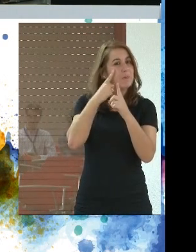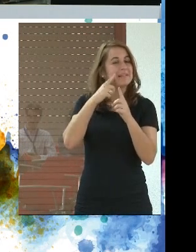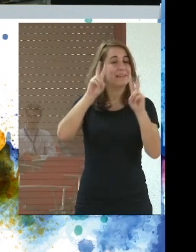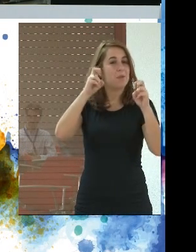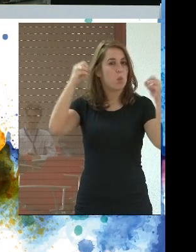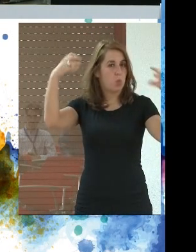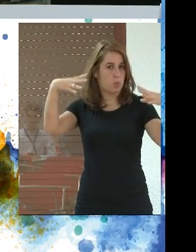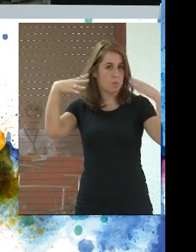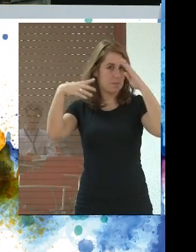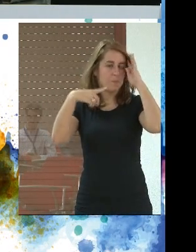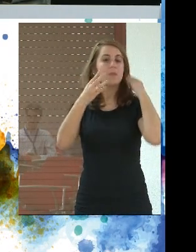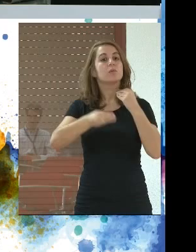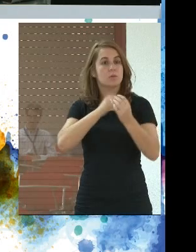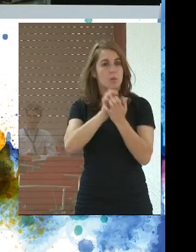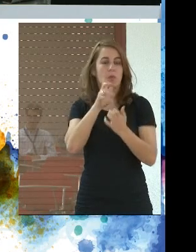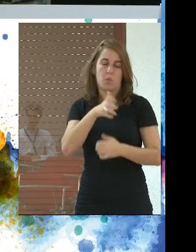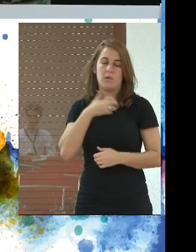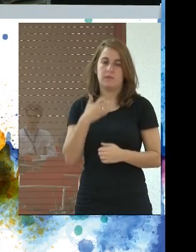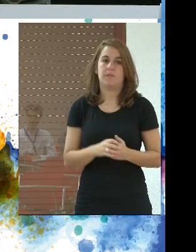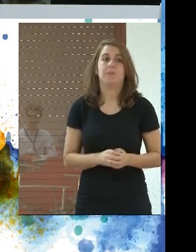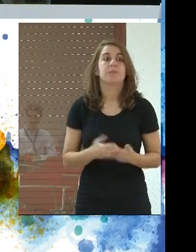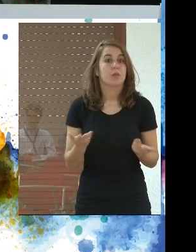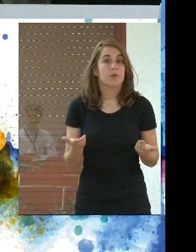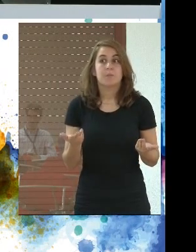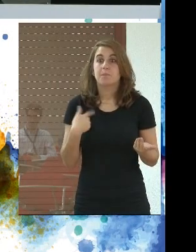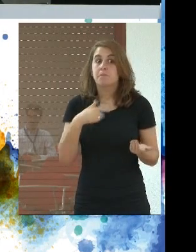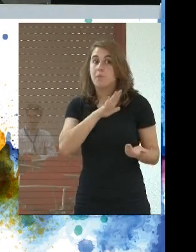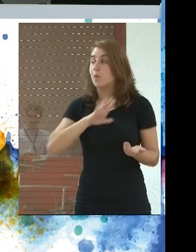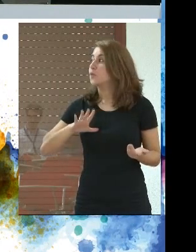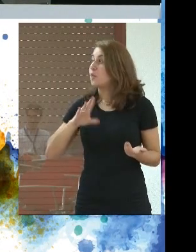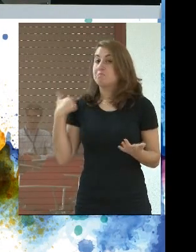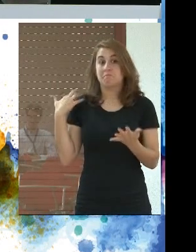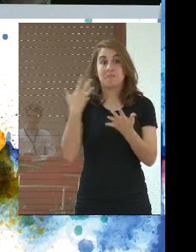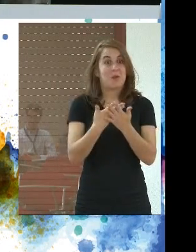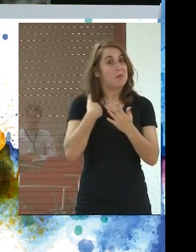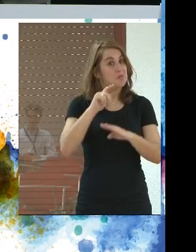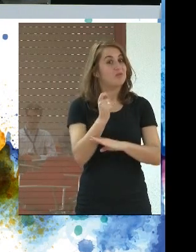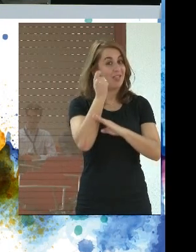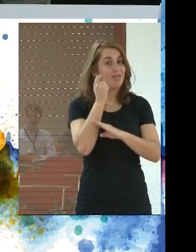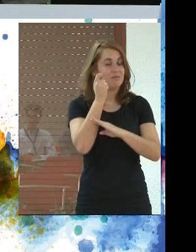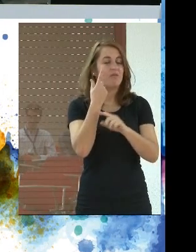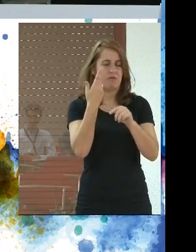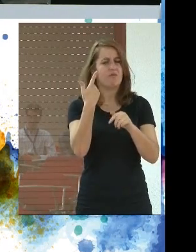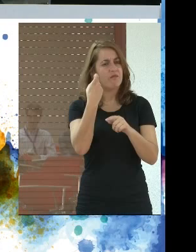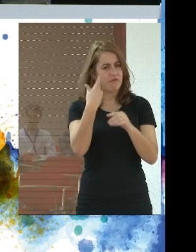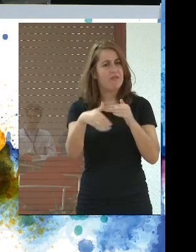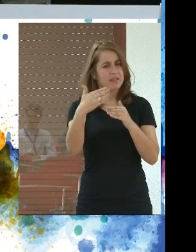including the mastication movements, in order to reduce the blinking